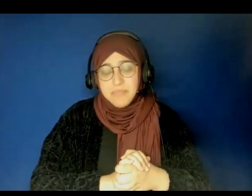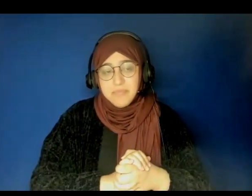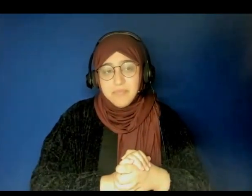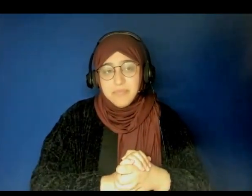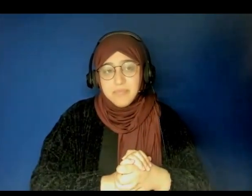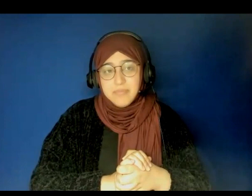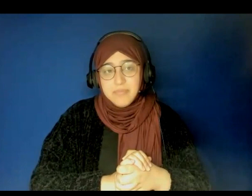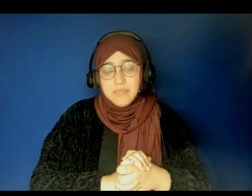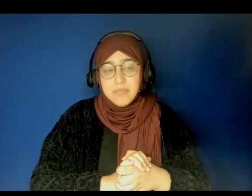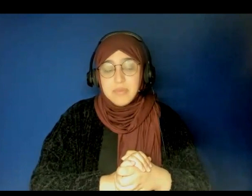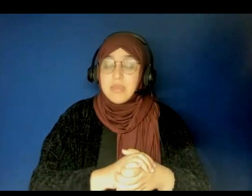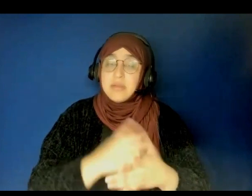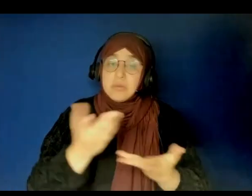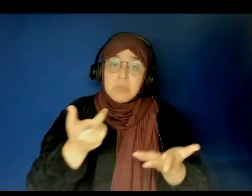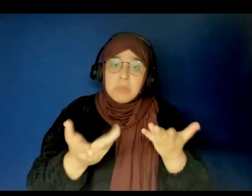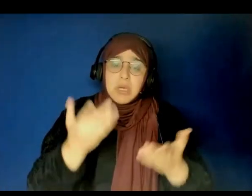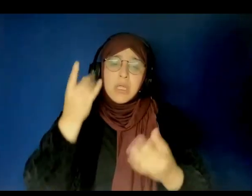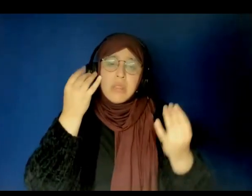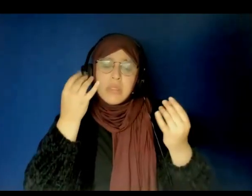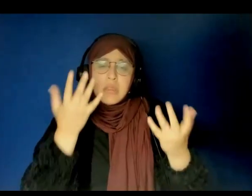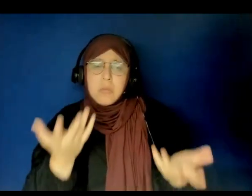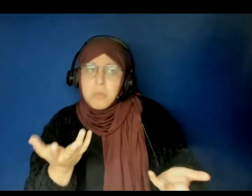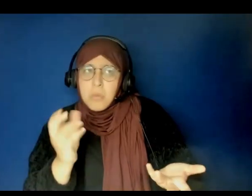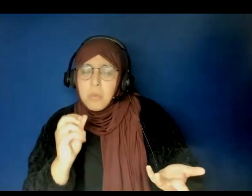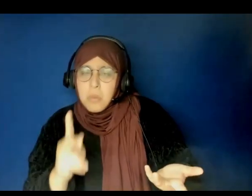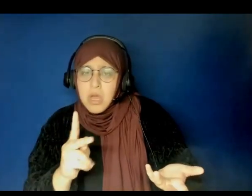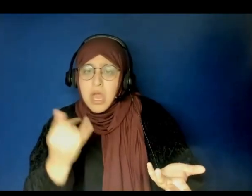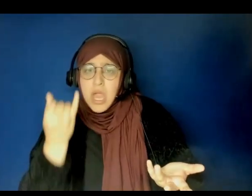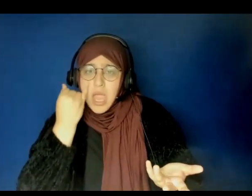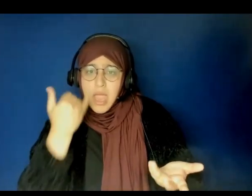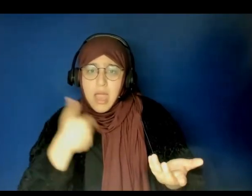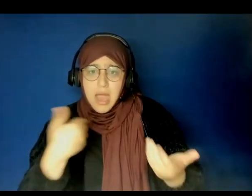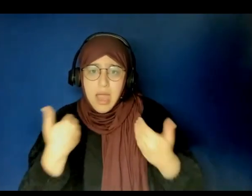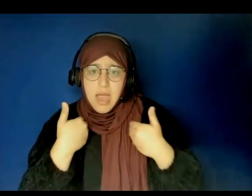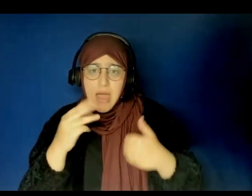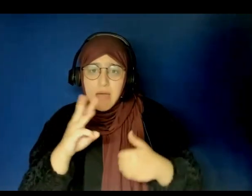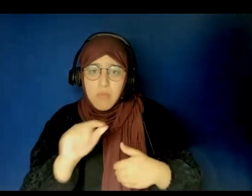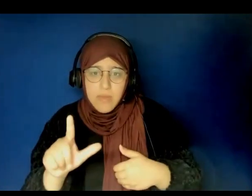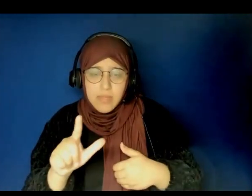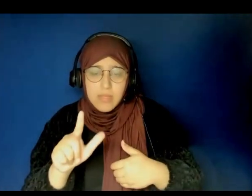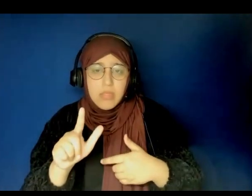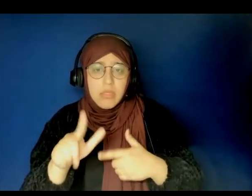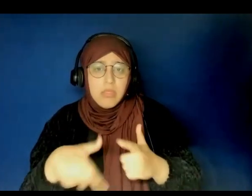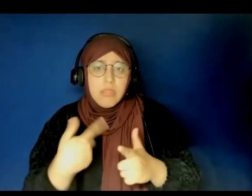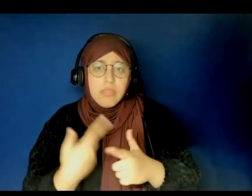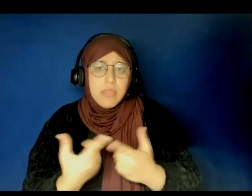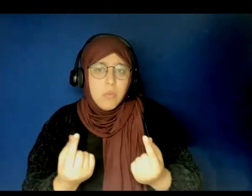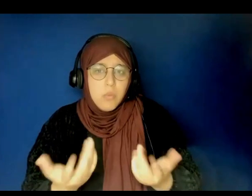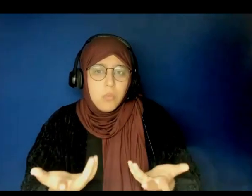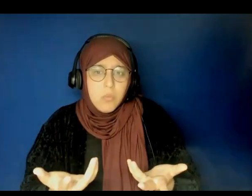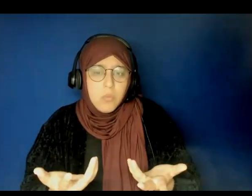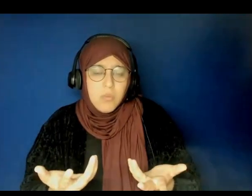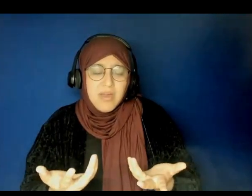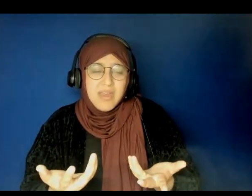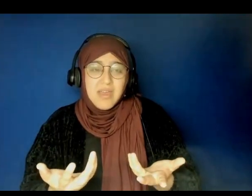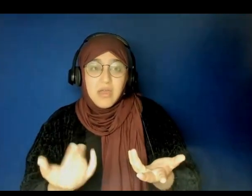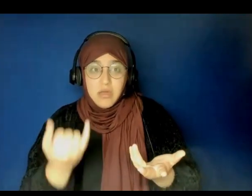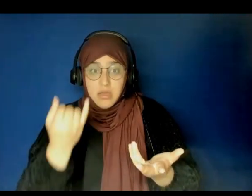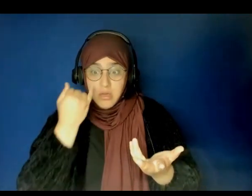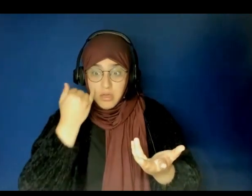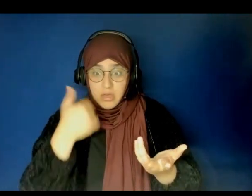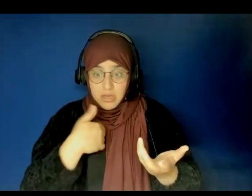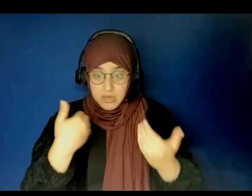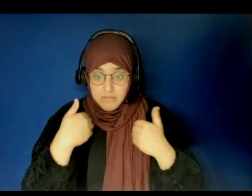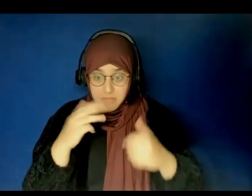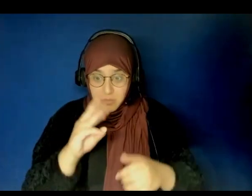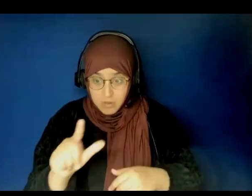asking yourself, okay, if I have a will, then what? Then, if I have a will and I